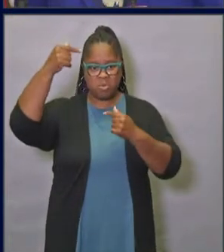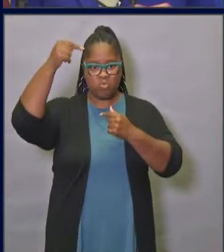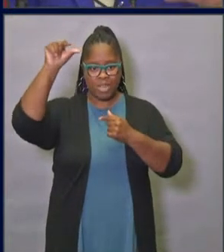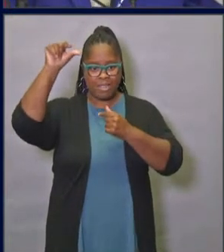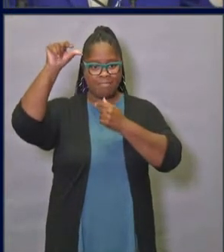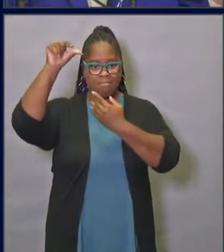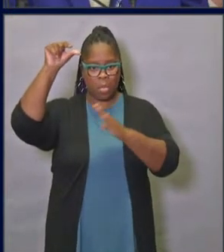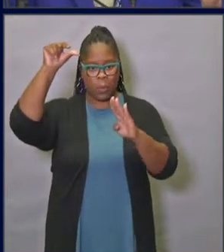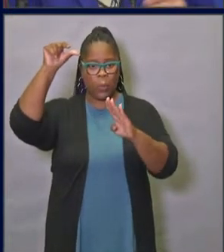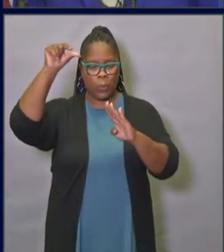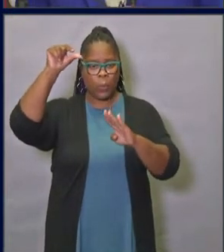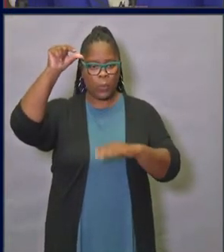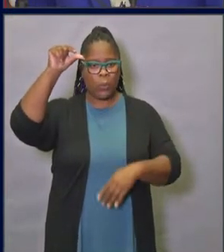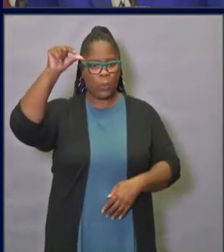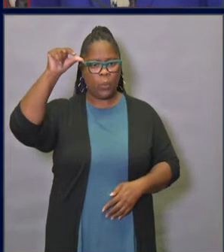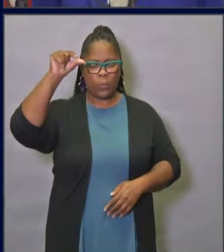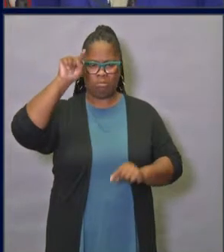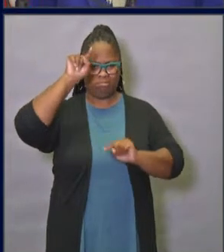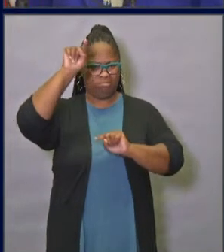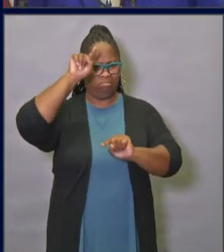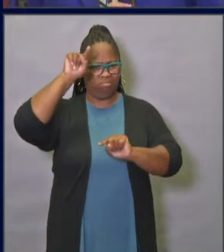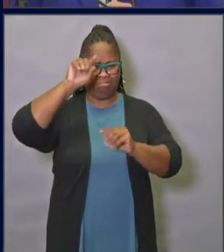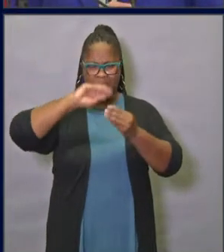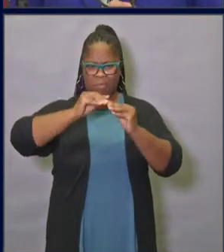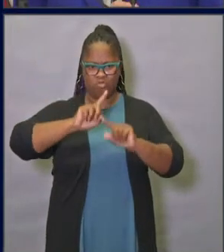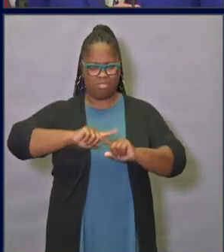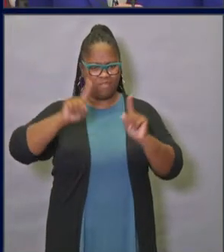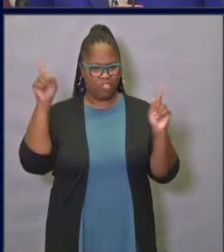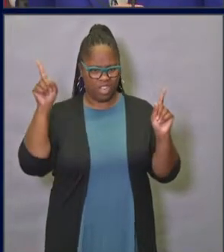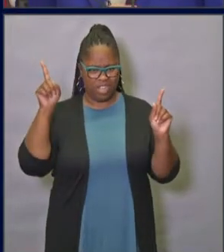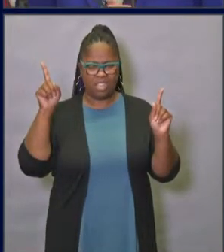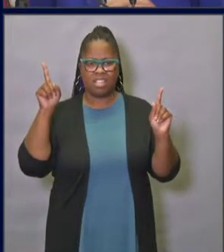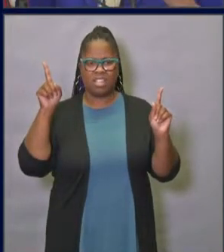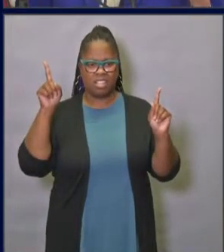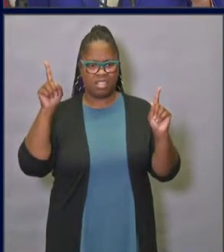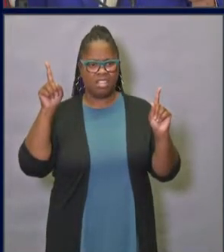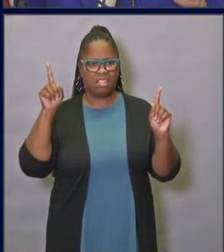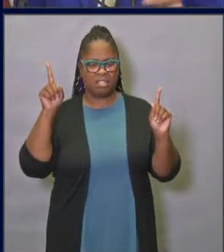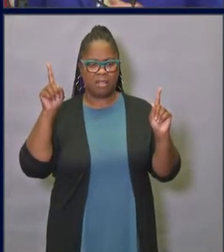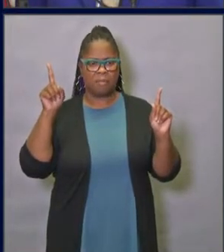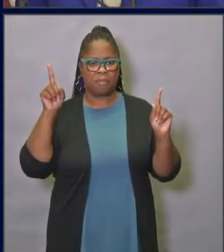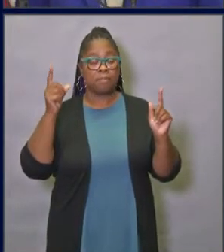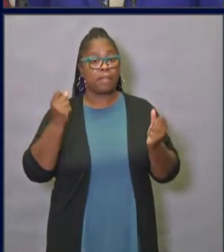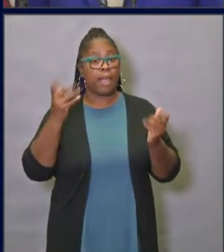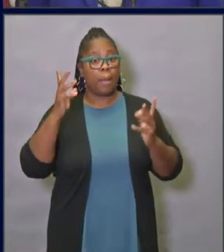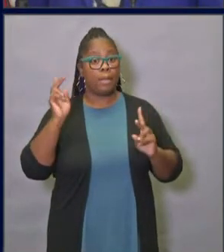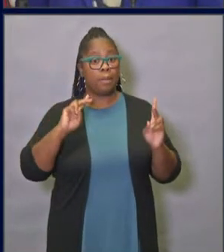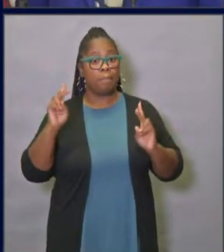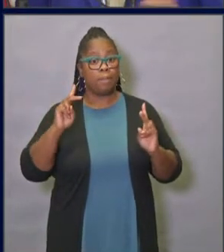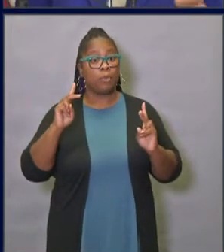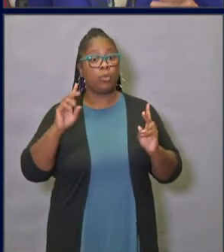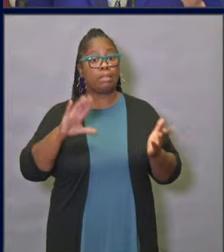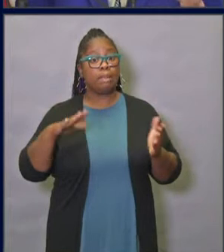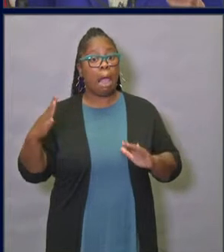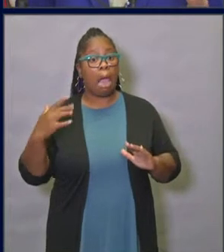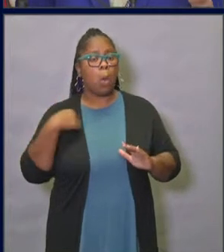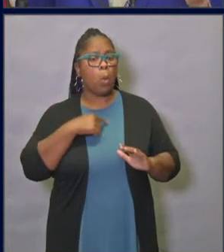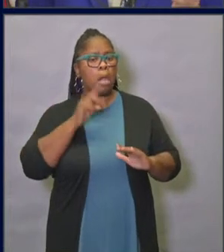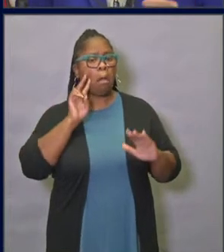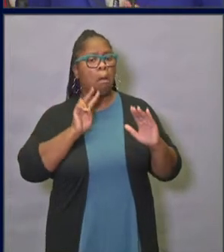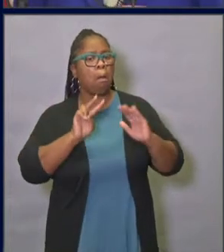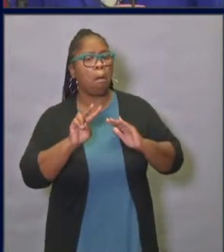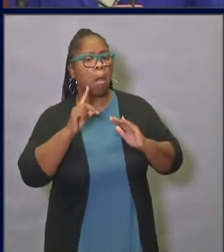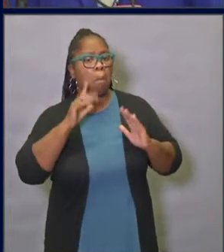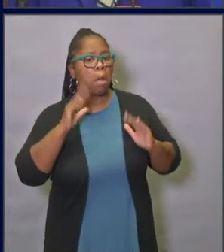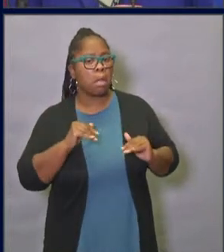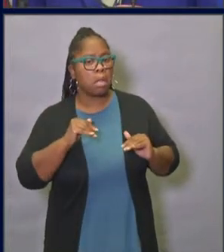on the blue line and the numbers on the green line, these are the numbers of deaths that we expected and the number of deaths that